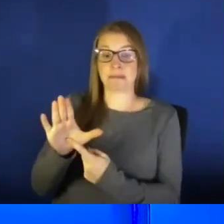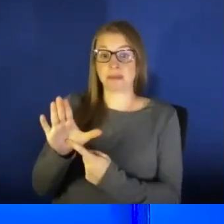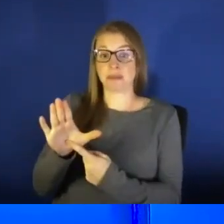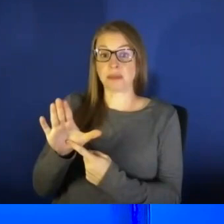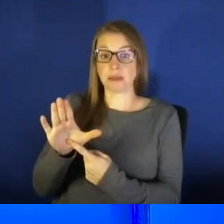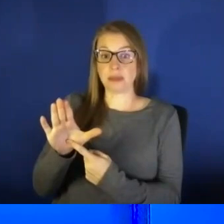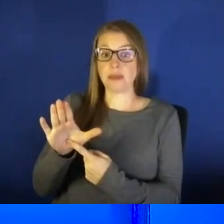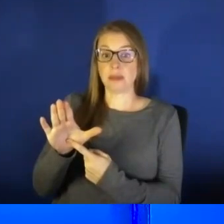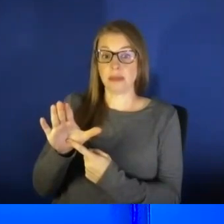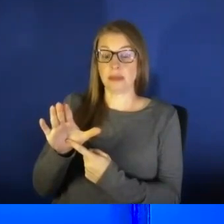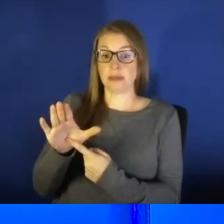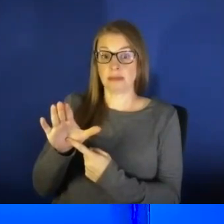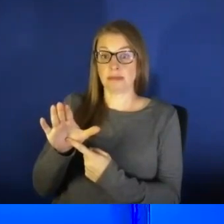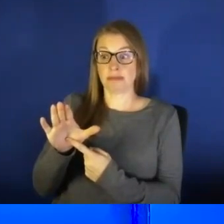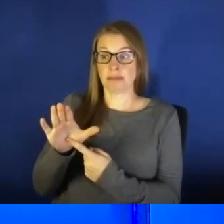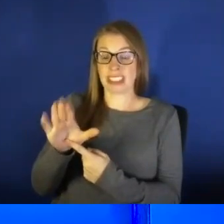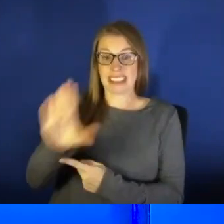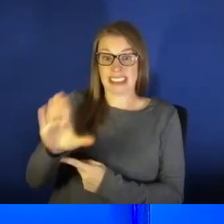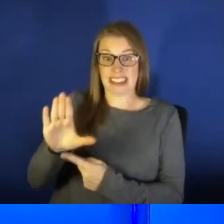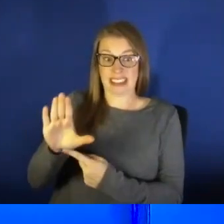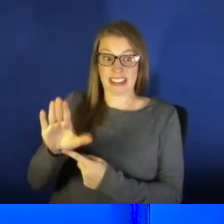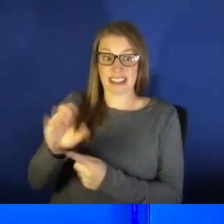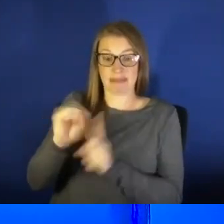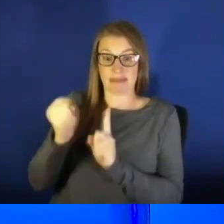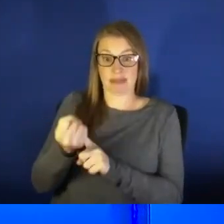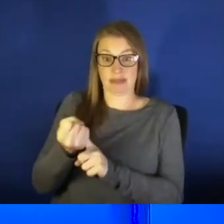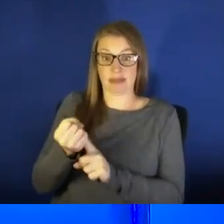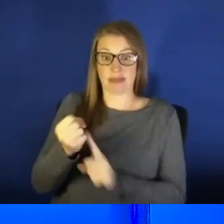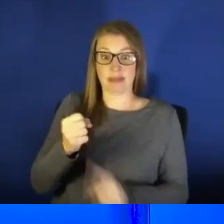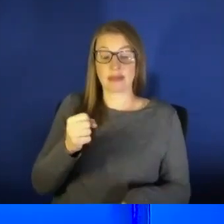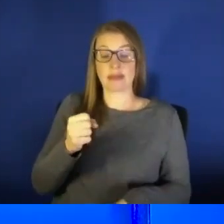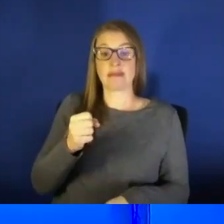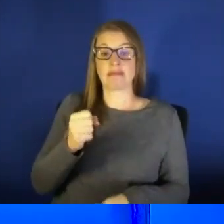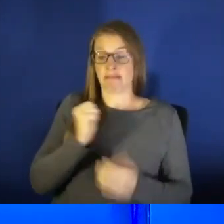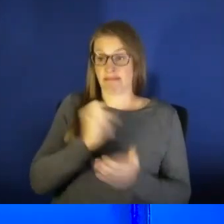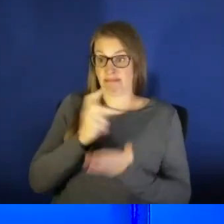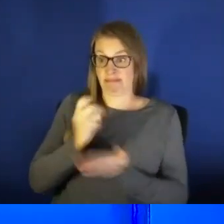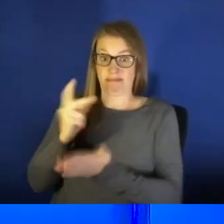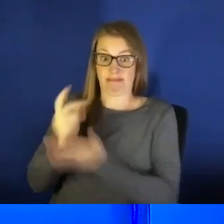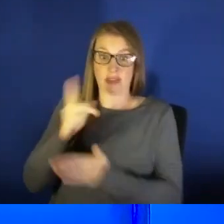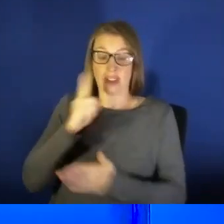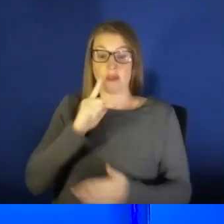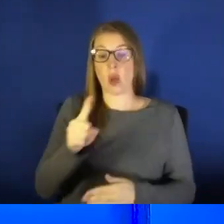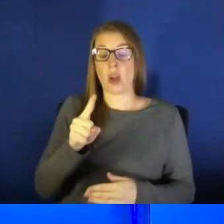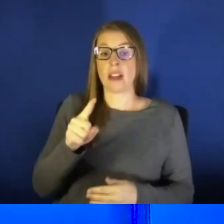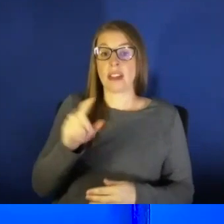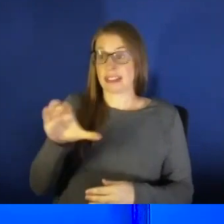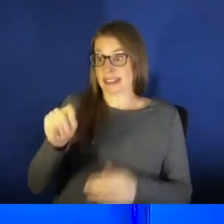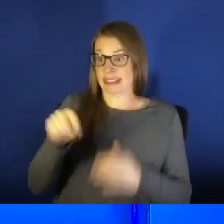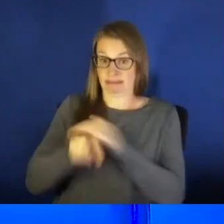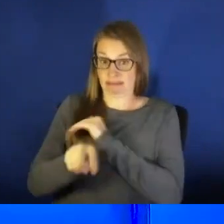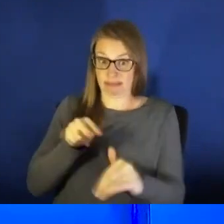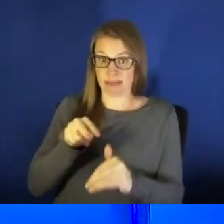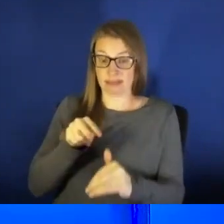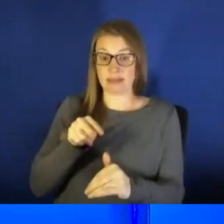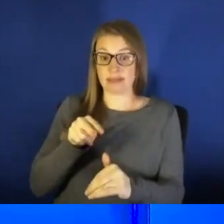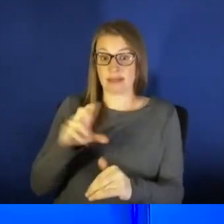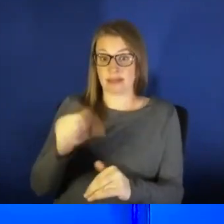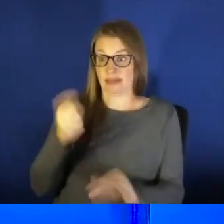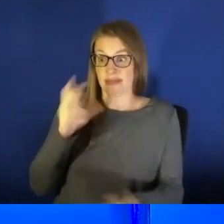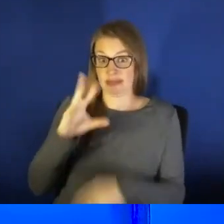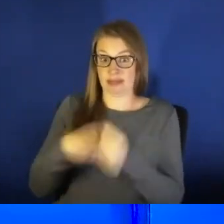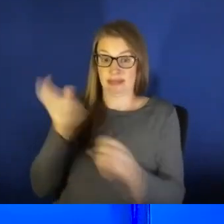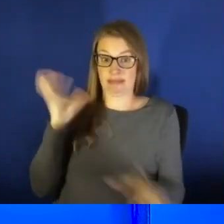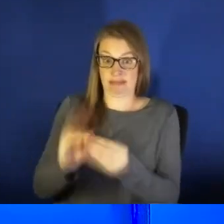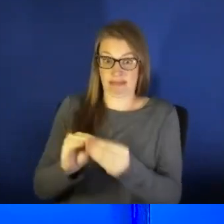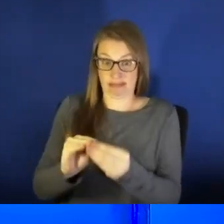next 10 years to have annual lung cancer screening done, and we'll get his CT scan completed. And he's a great